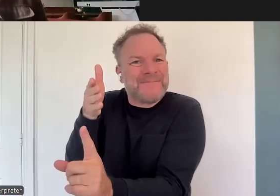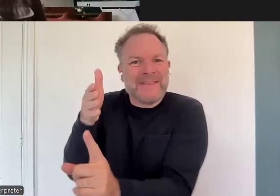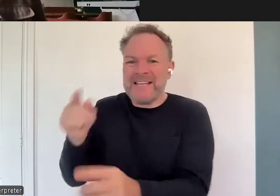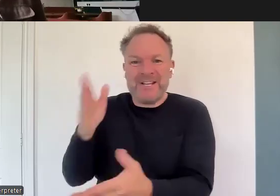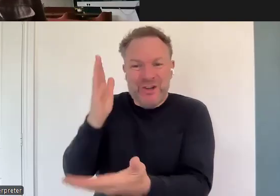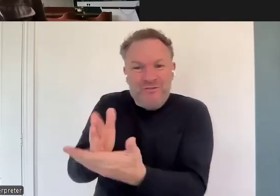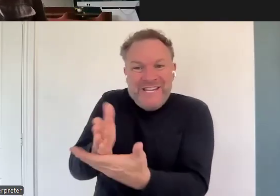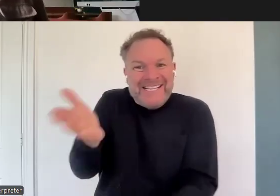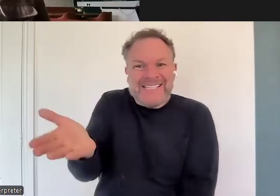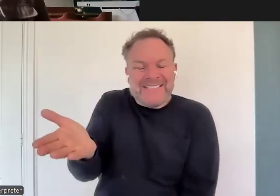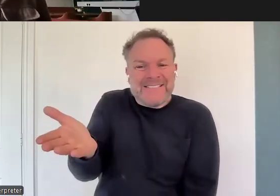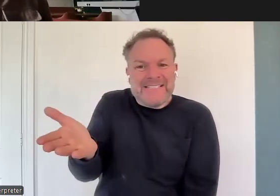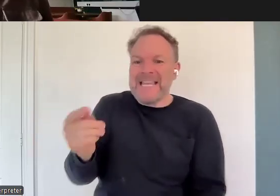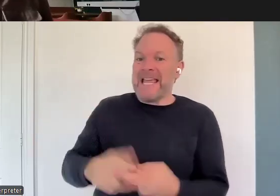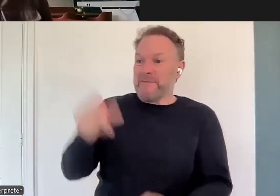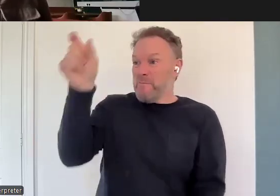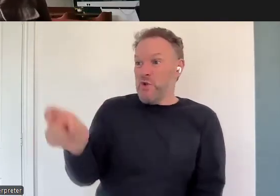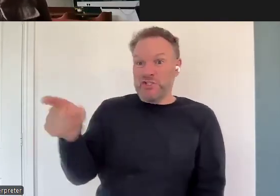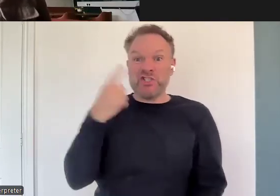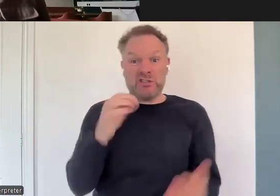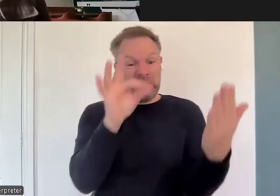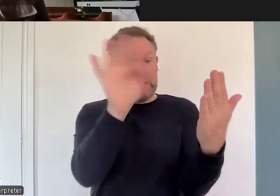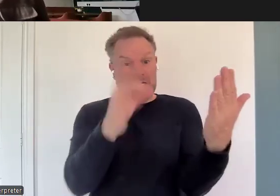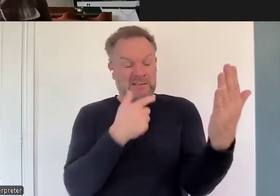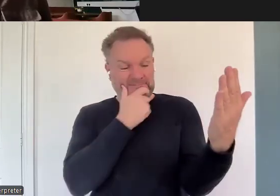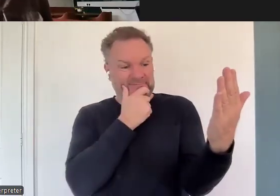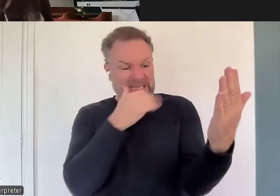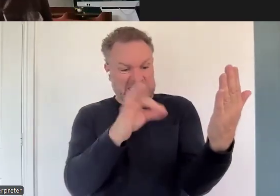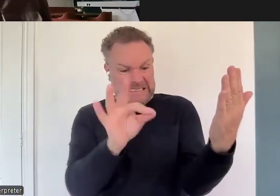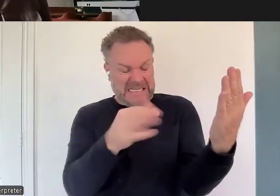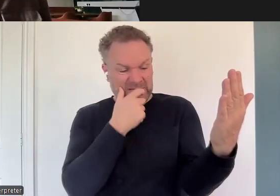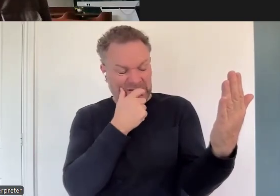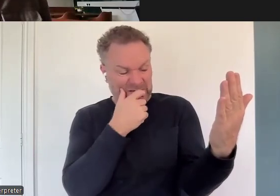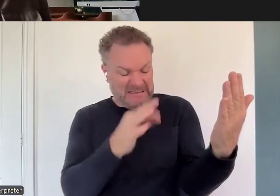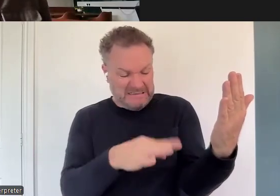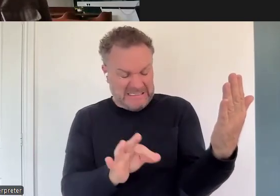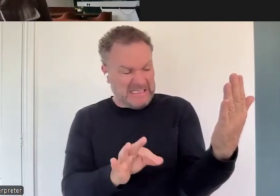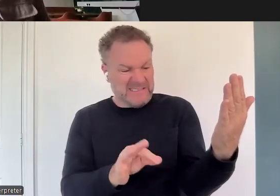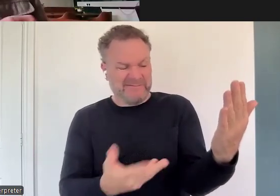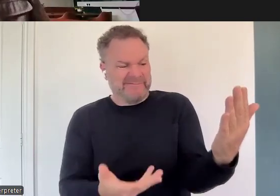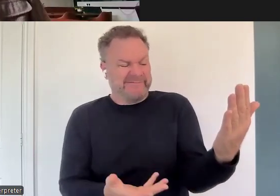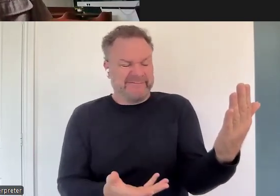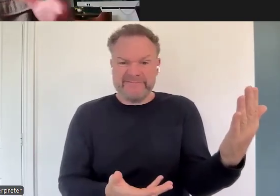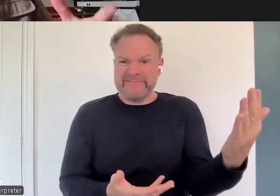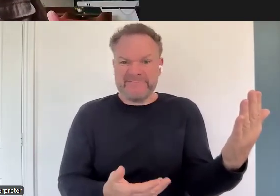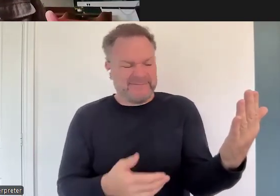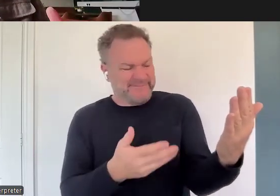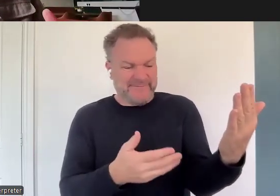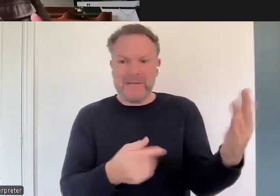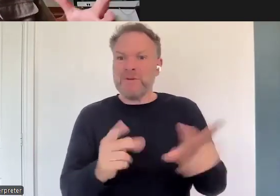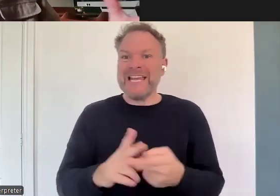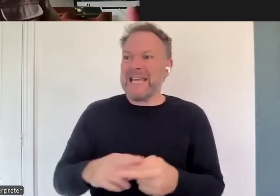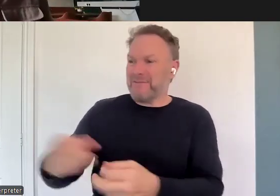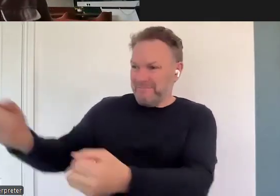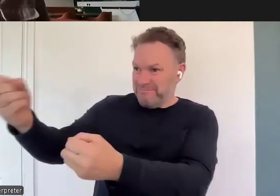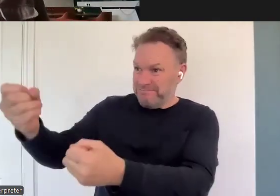reality. If people are ticking a box because that was the only option they were given, and if they'd had a chance to speak to you, they'd have given